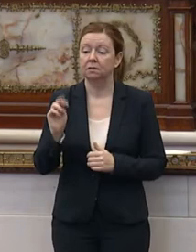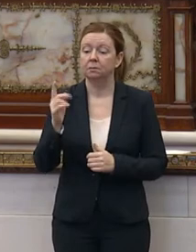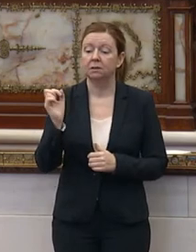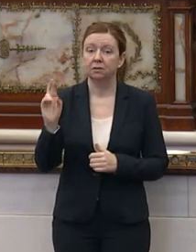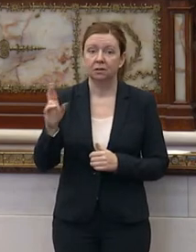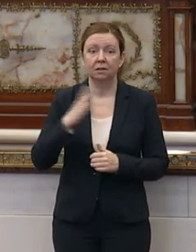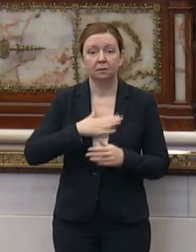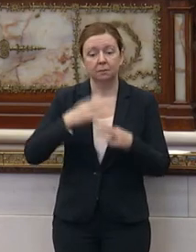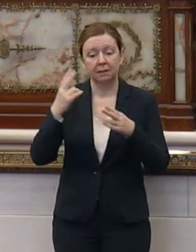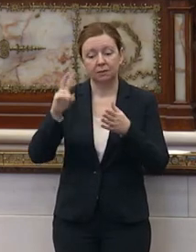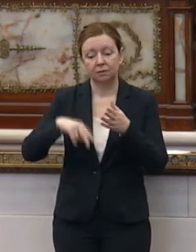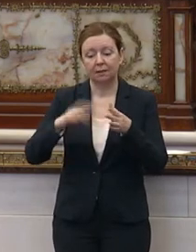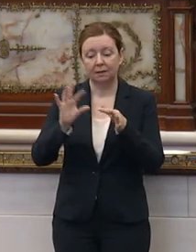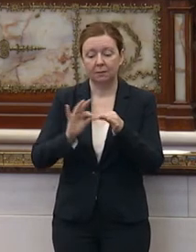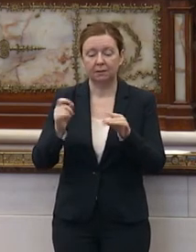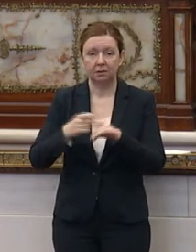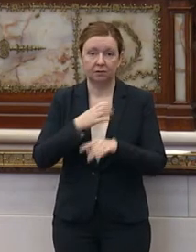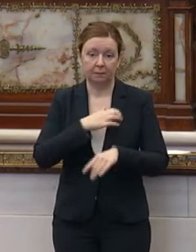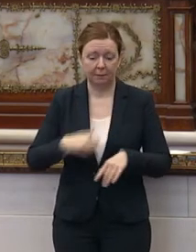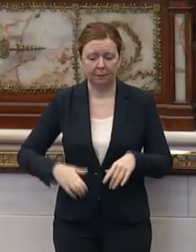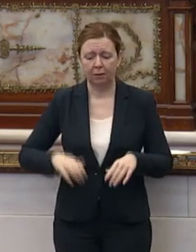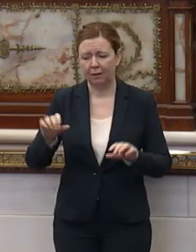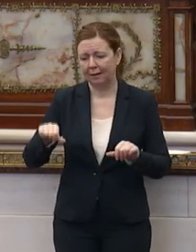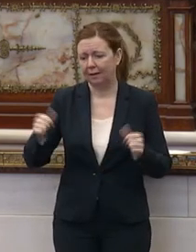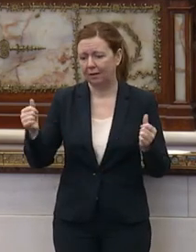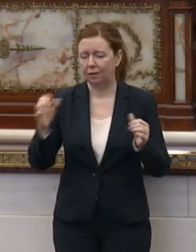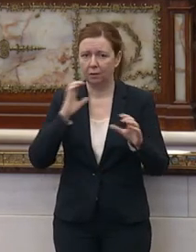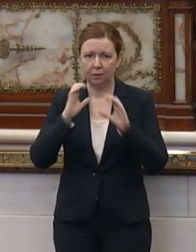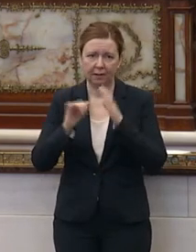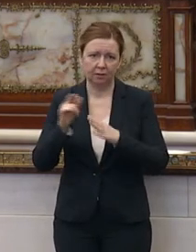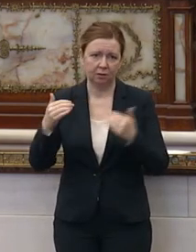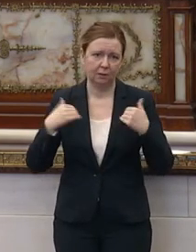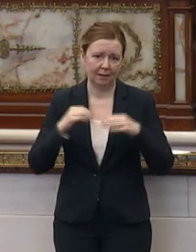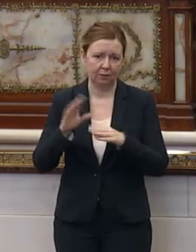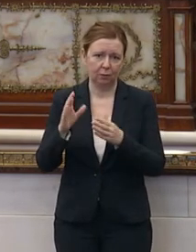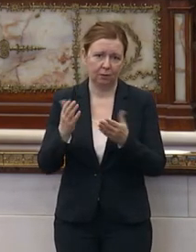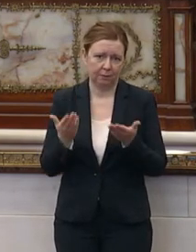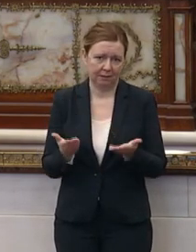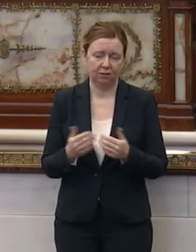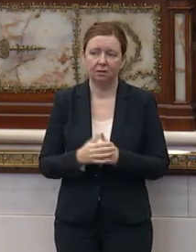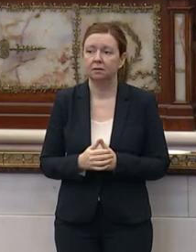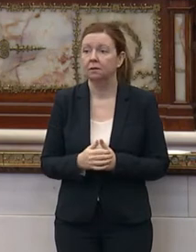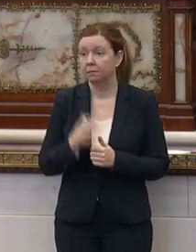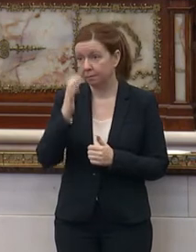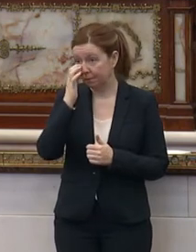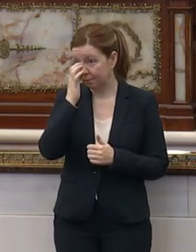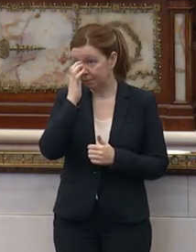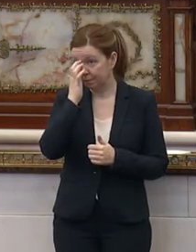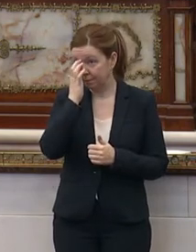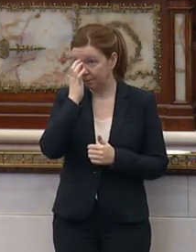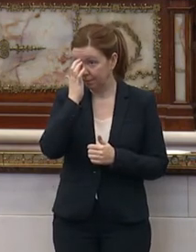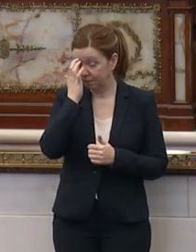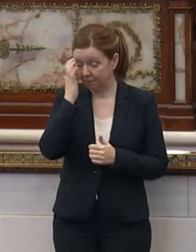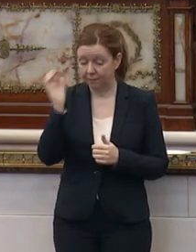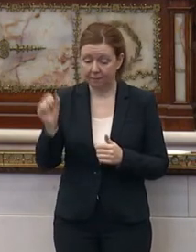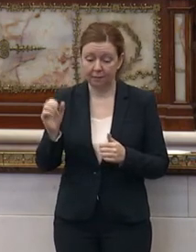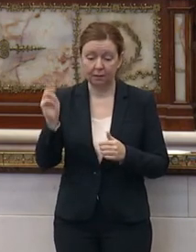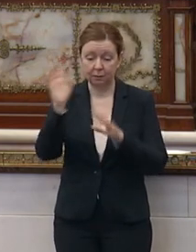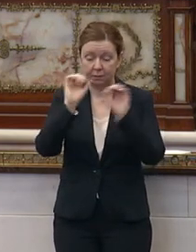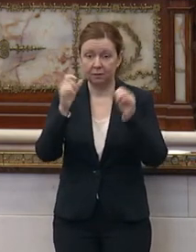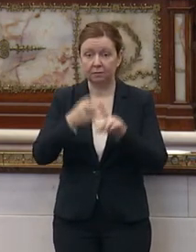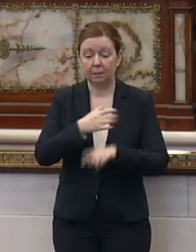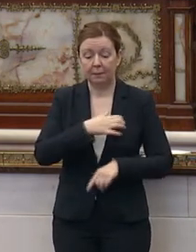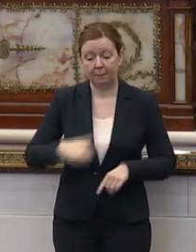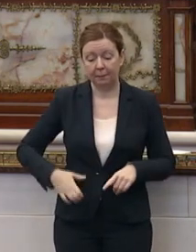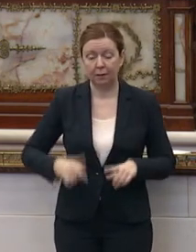Decker, please read the messages from the mayor or any other communications that you may have in your possession. Yes, Mr. President. From the mayor